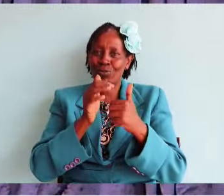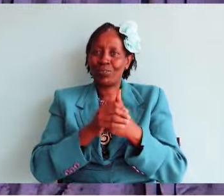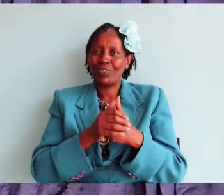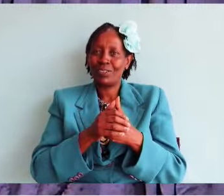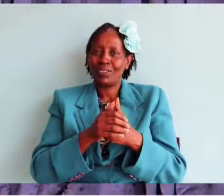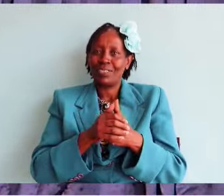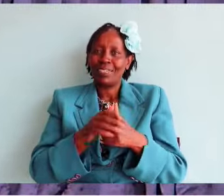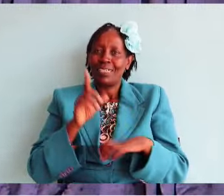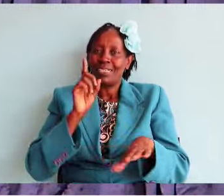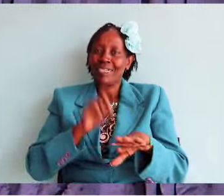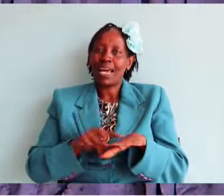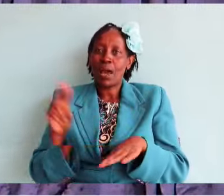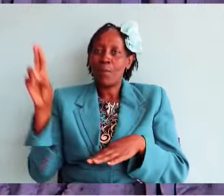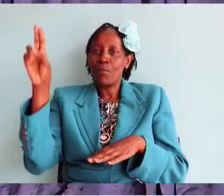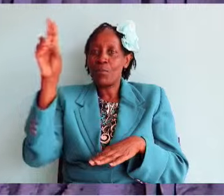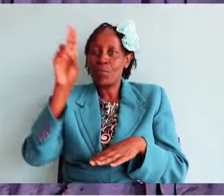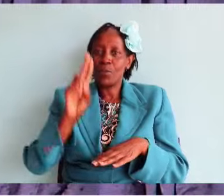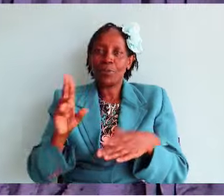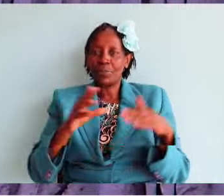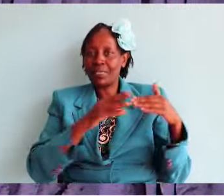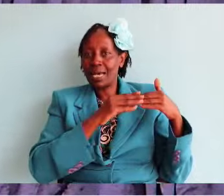used a leader, he will always say,